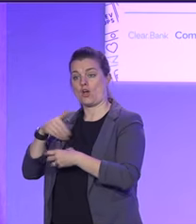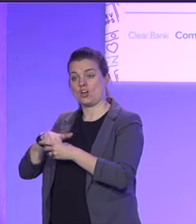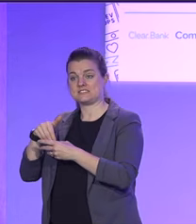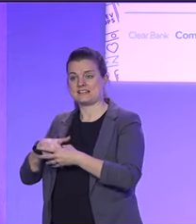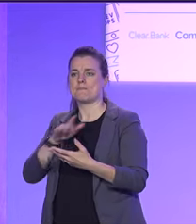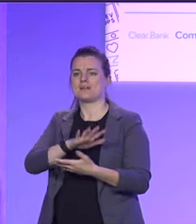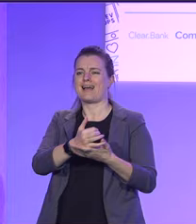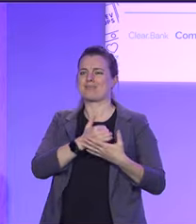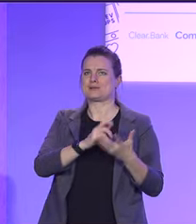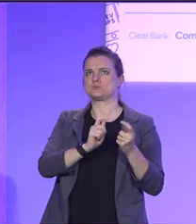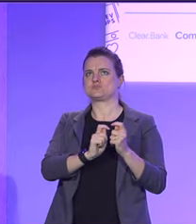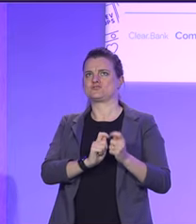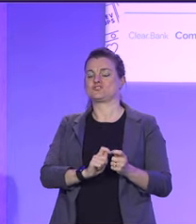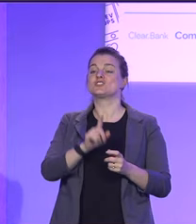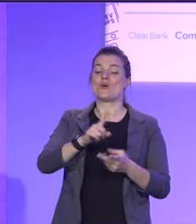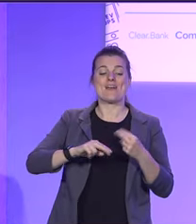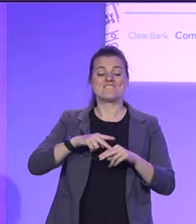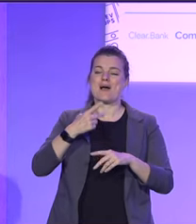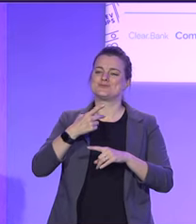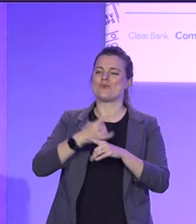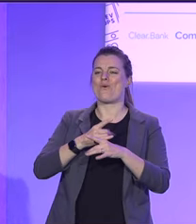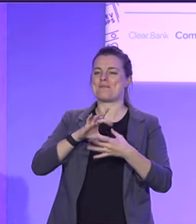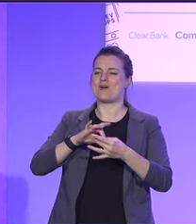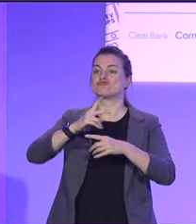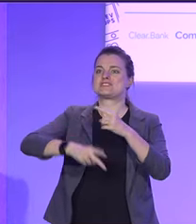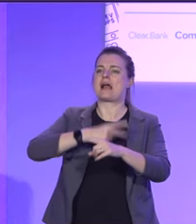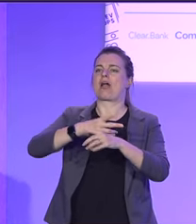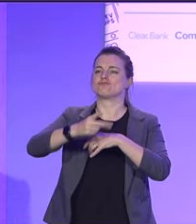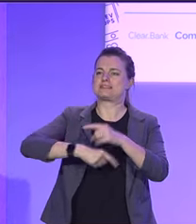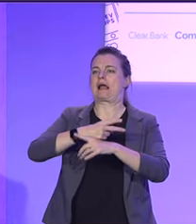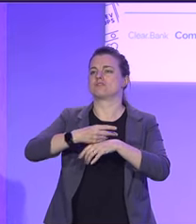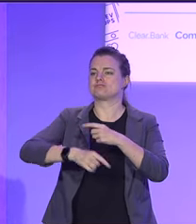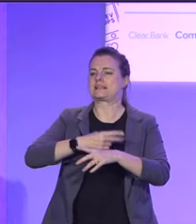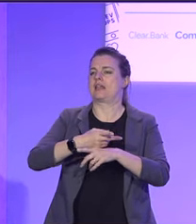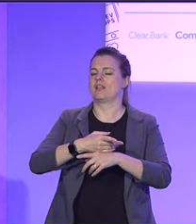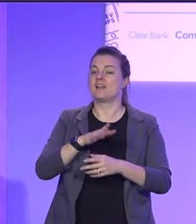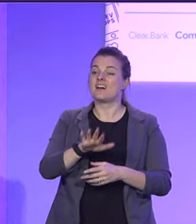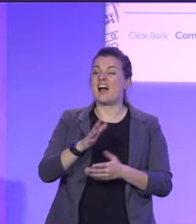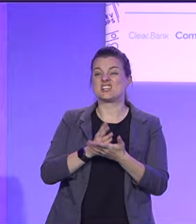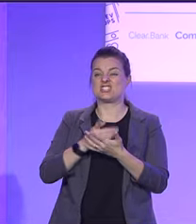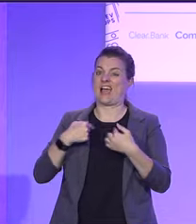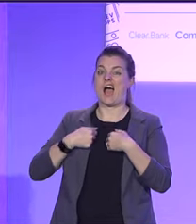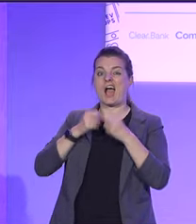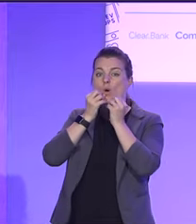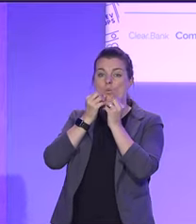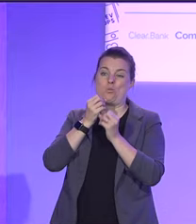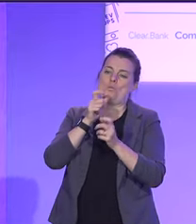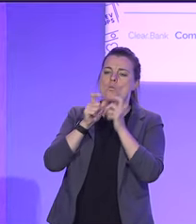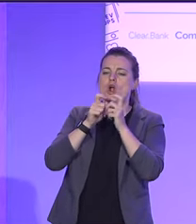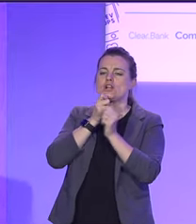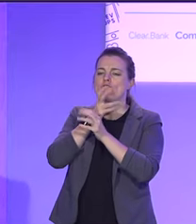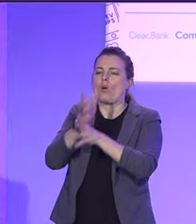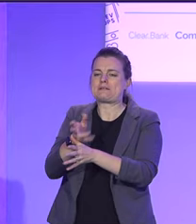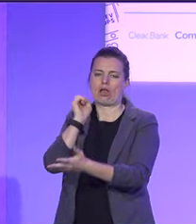again, if I talk about recycling, when I write my talk, I actually kind of word vomit all the words down on a doc. And I'm like, what do I want to